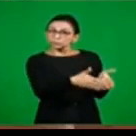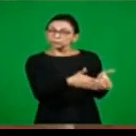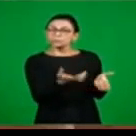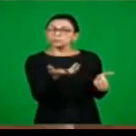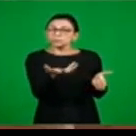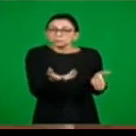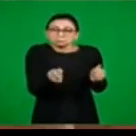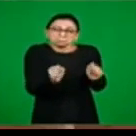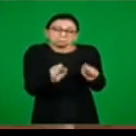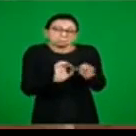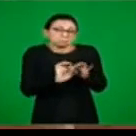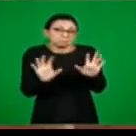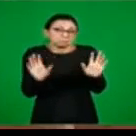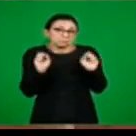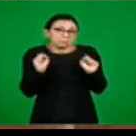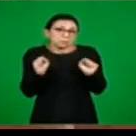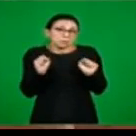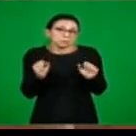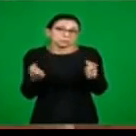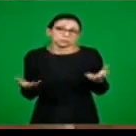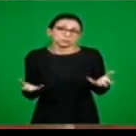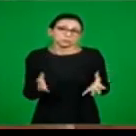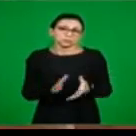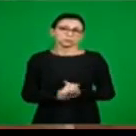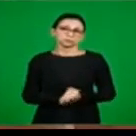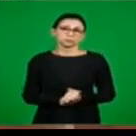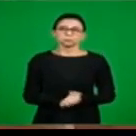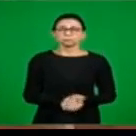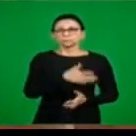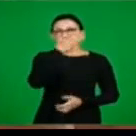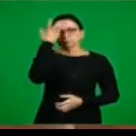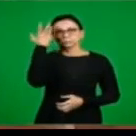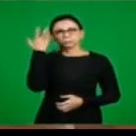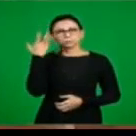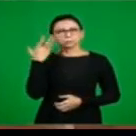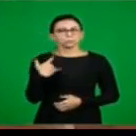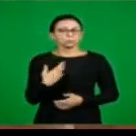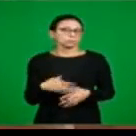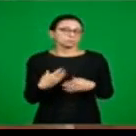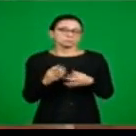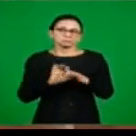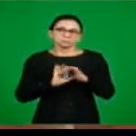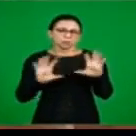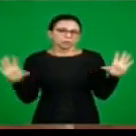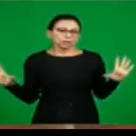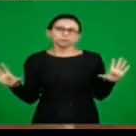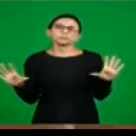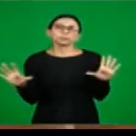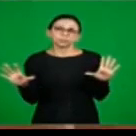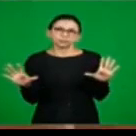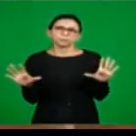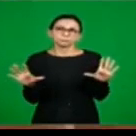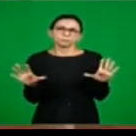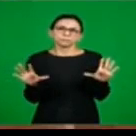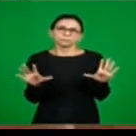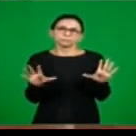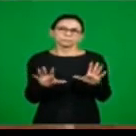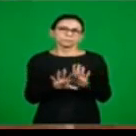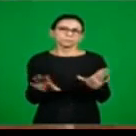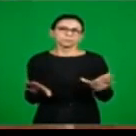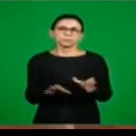another path, then there is something else. You can find another path for you. And people in the world, they find their own path.